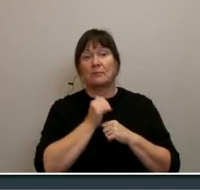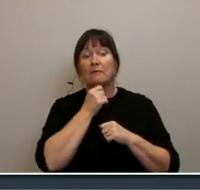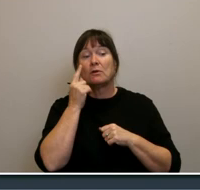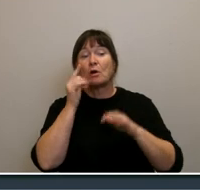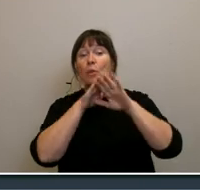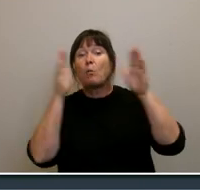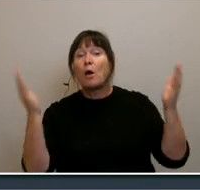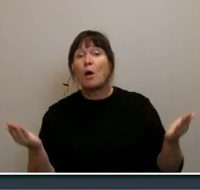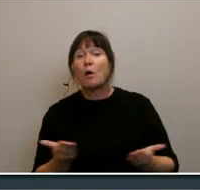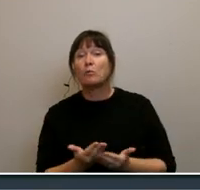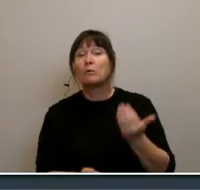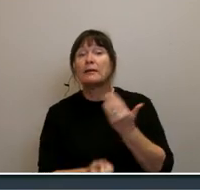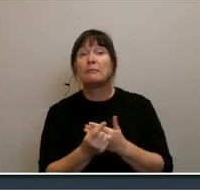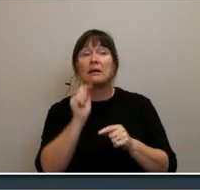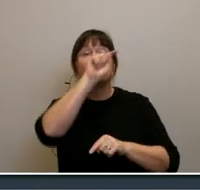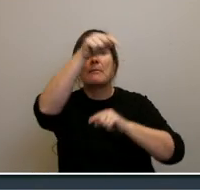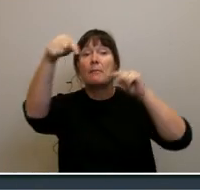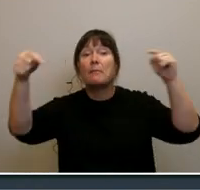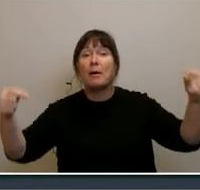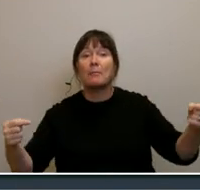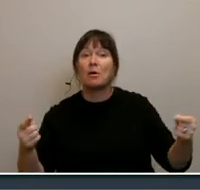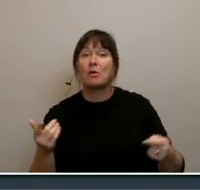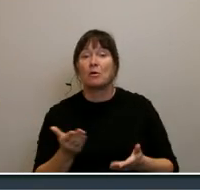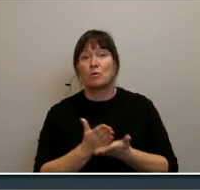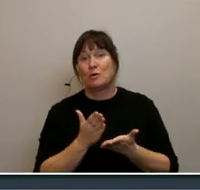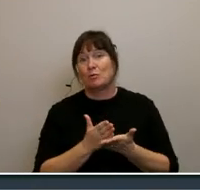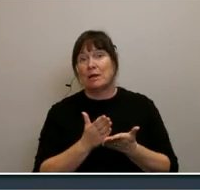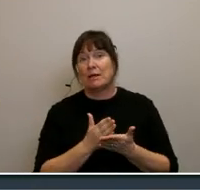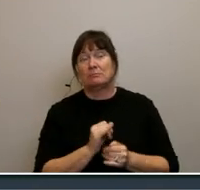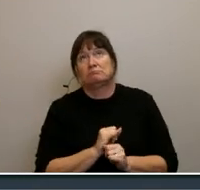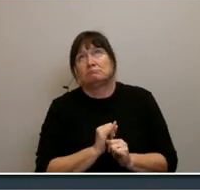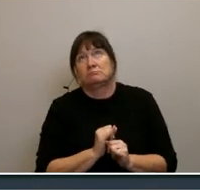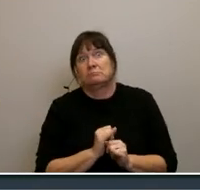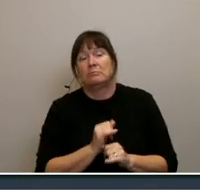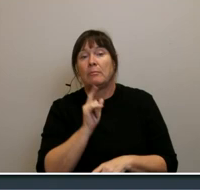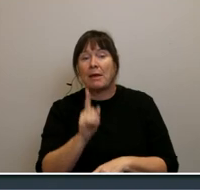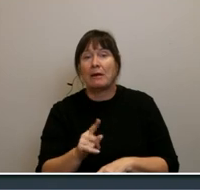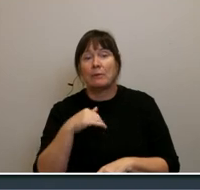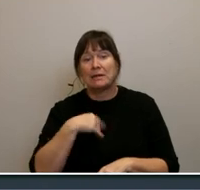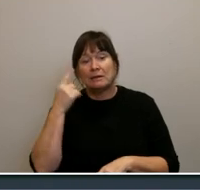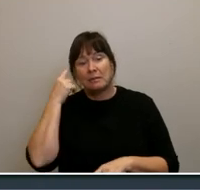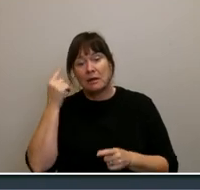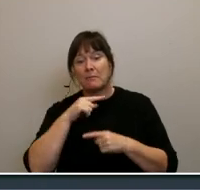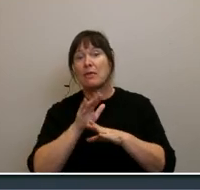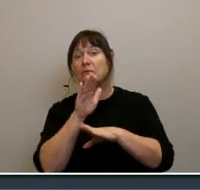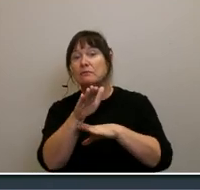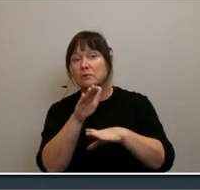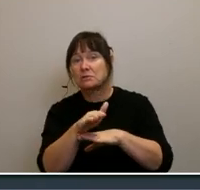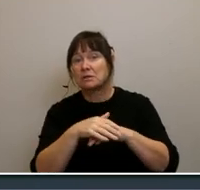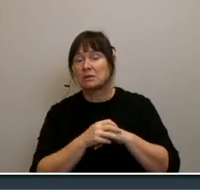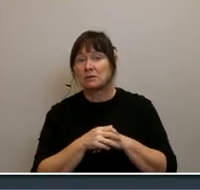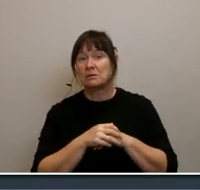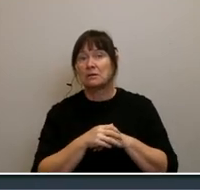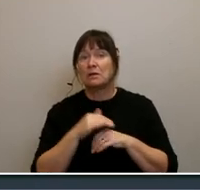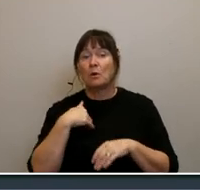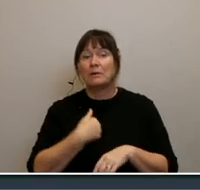world, this event was very minor. In the context of what the future holds, if we don't wake up to the truth of the story of interdependence